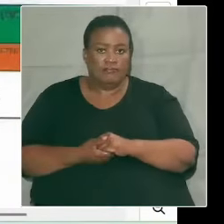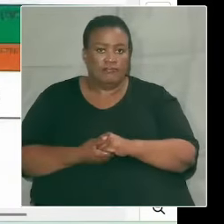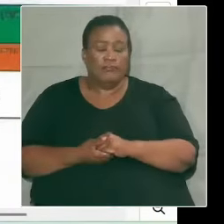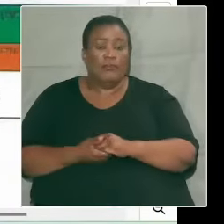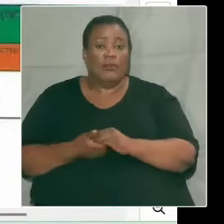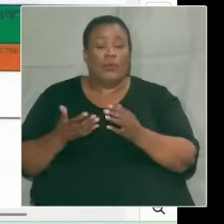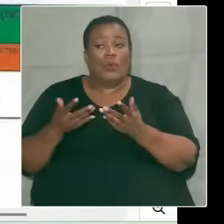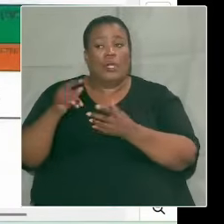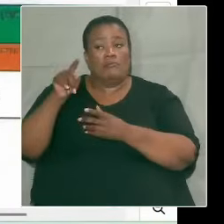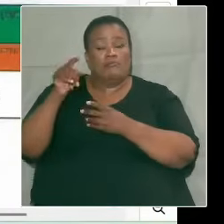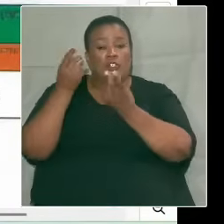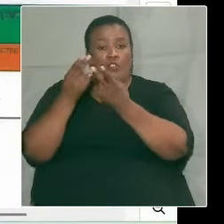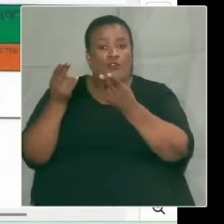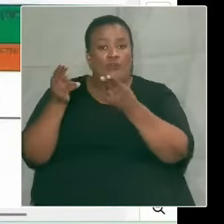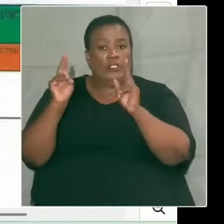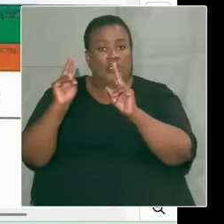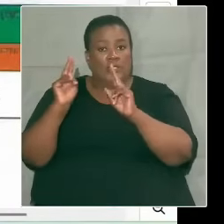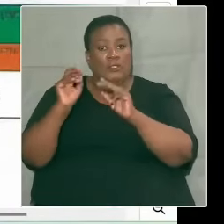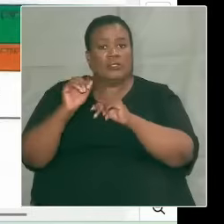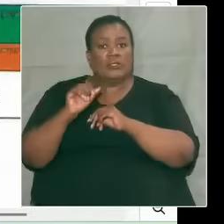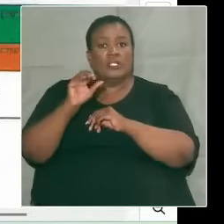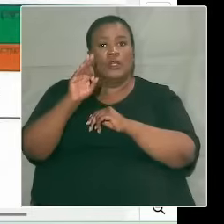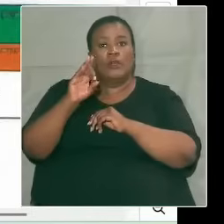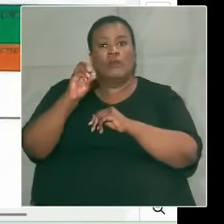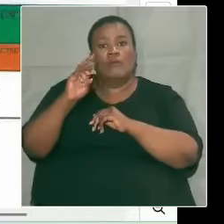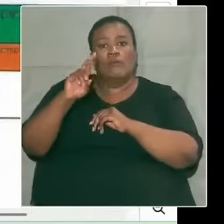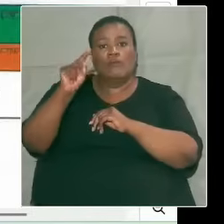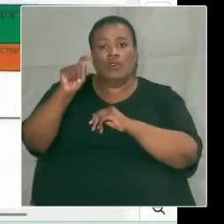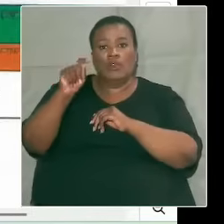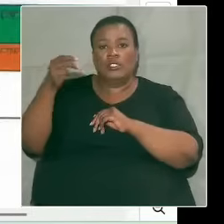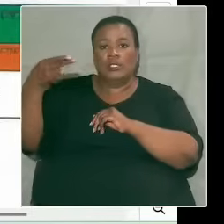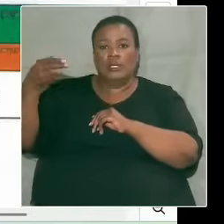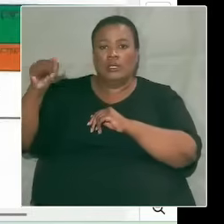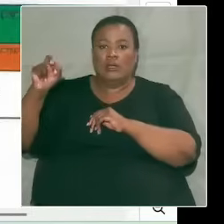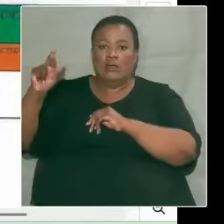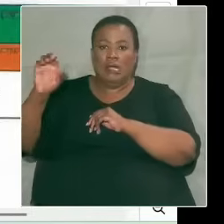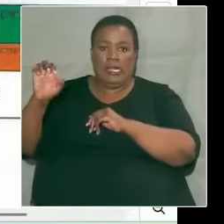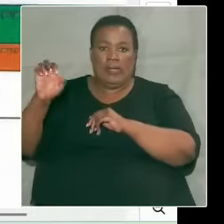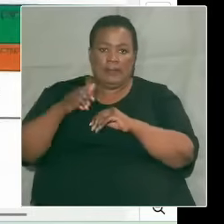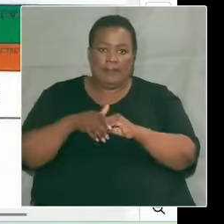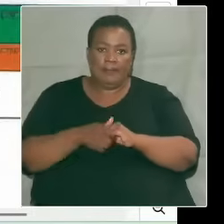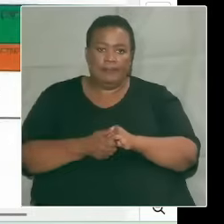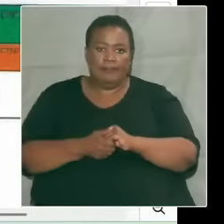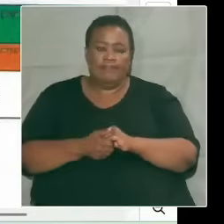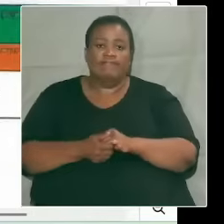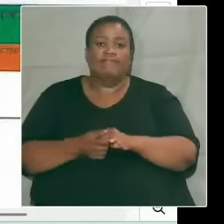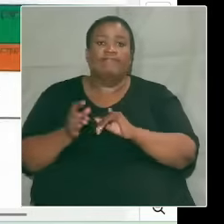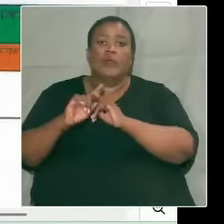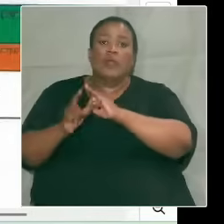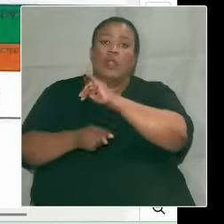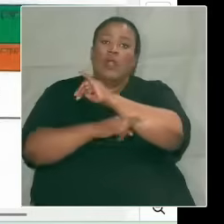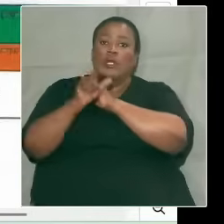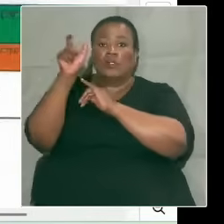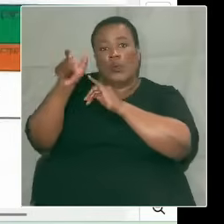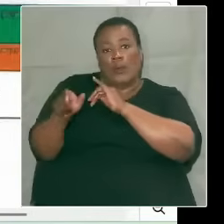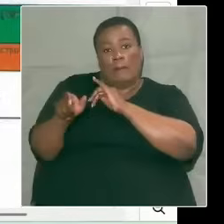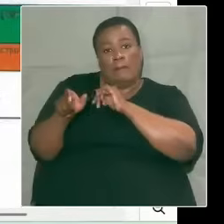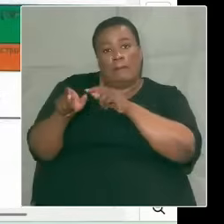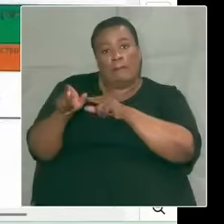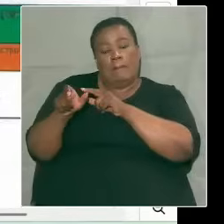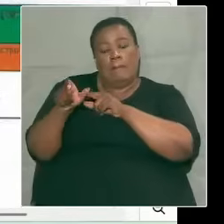at the University of Fort Hare. And the last column is